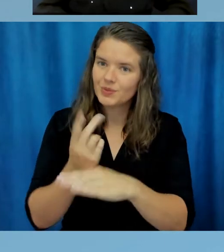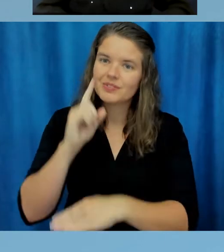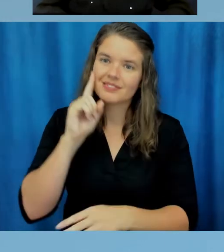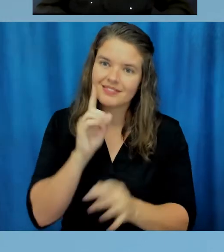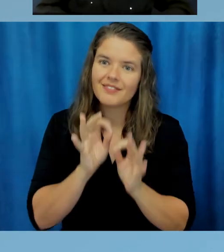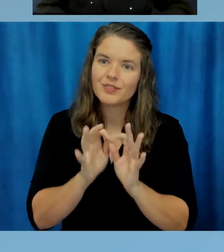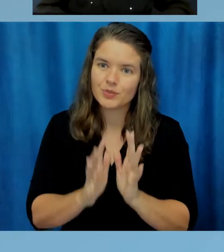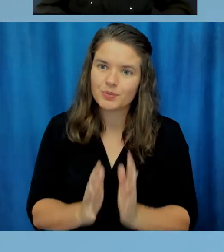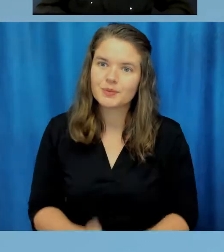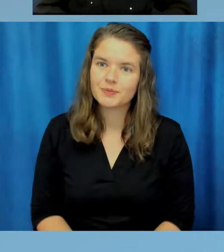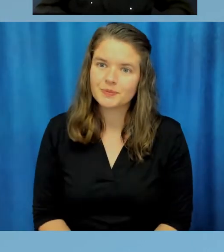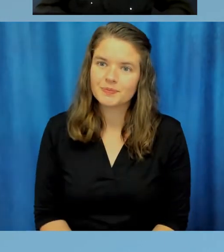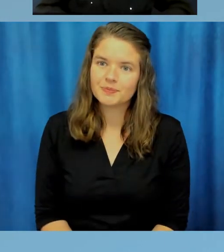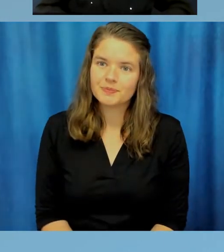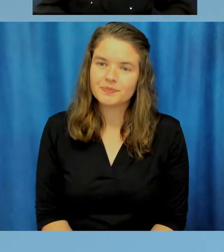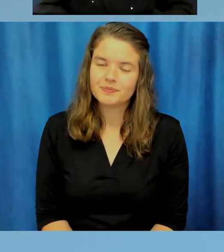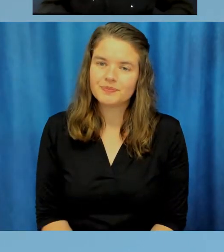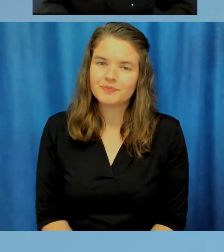interpreters.